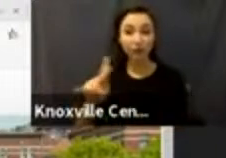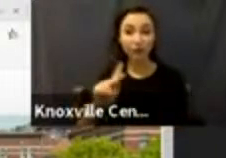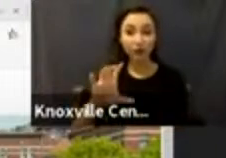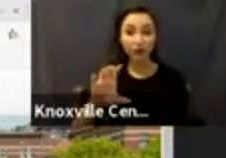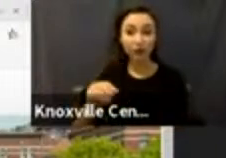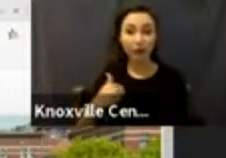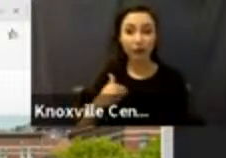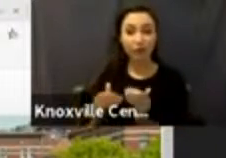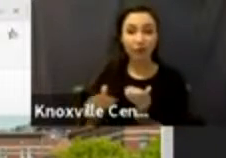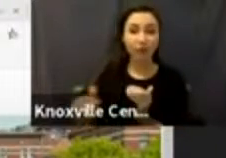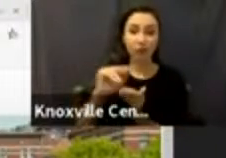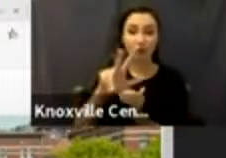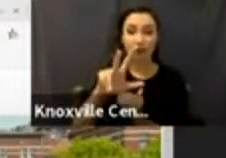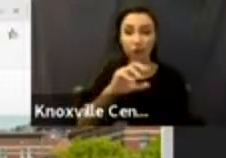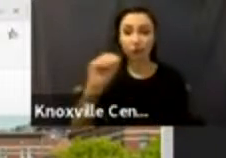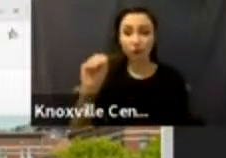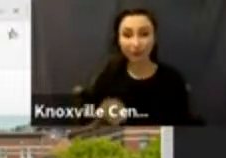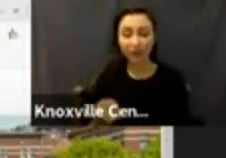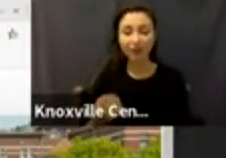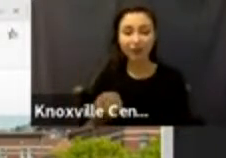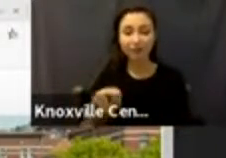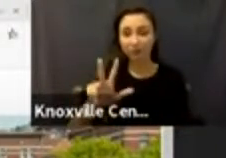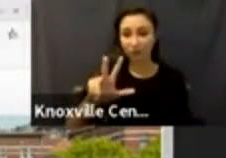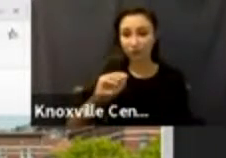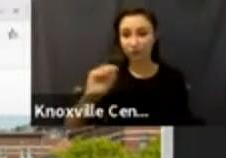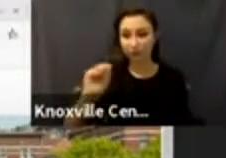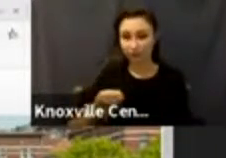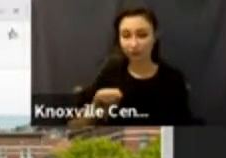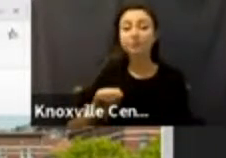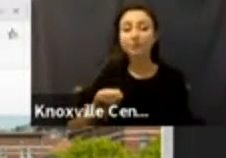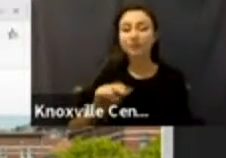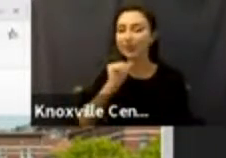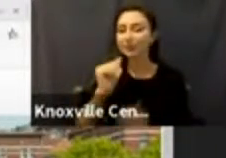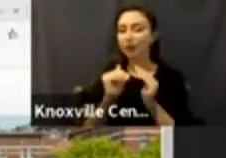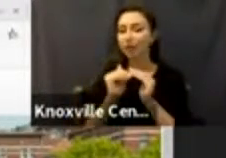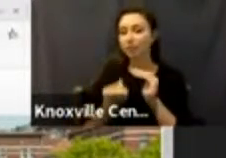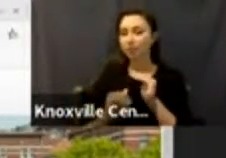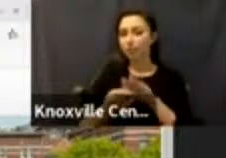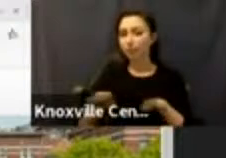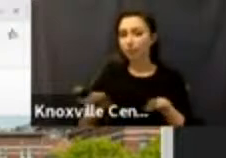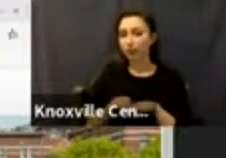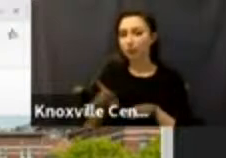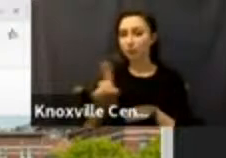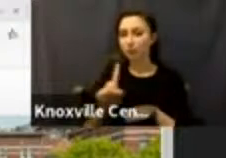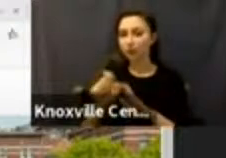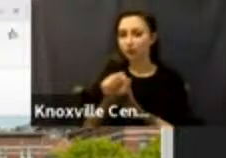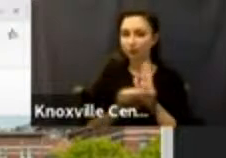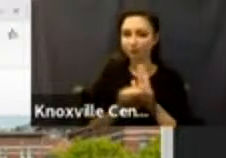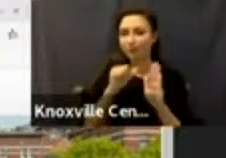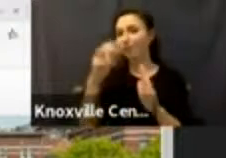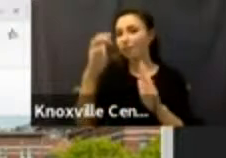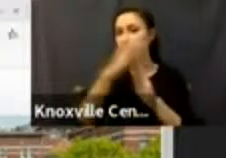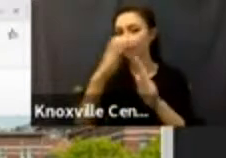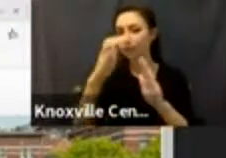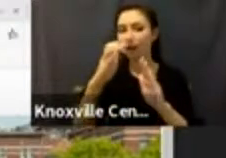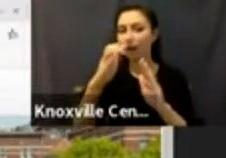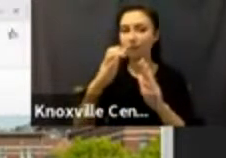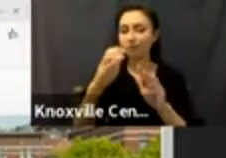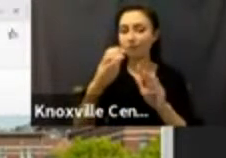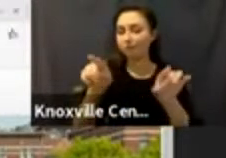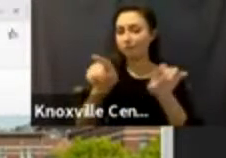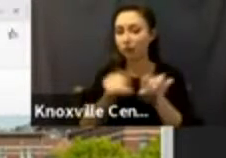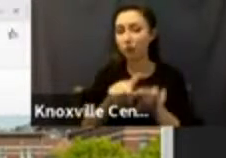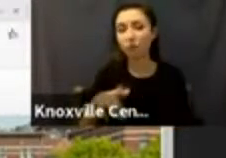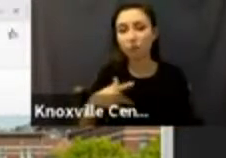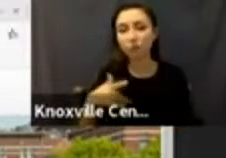3% of our population vaccinated, which is not at the bottom of where the state is, but not at the top either. So we feel good about